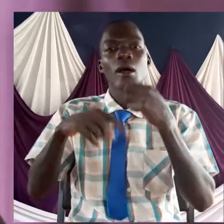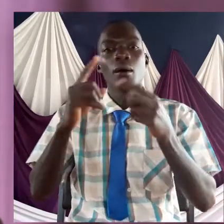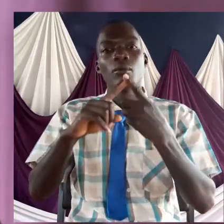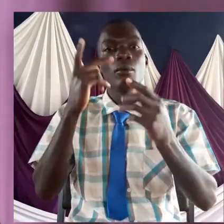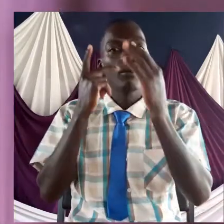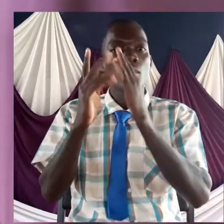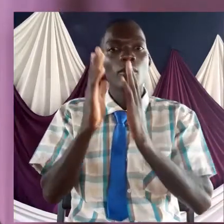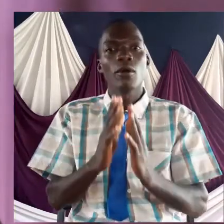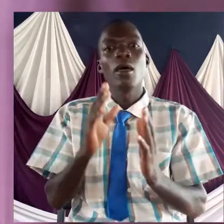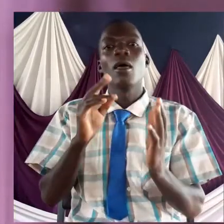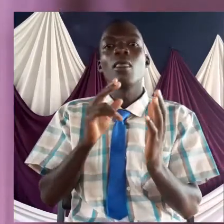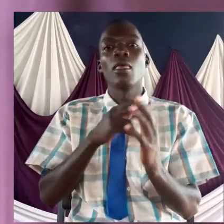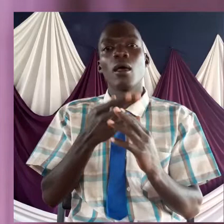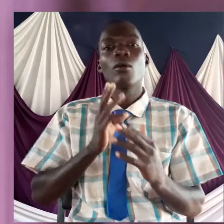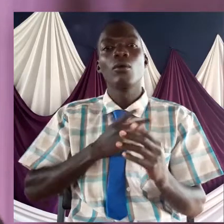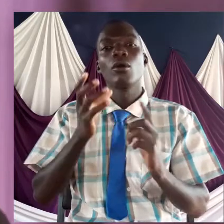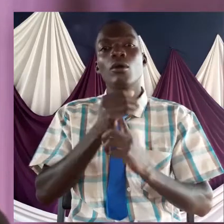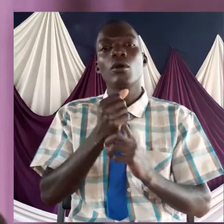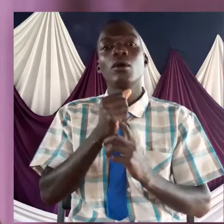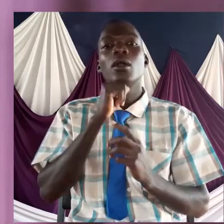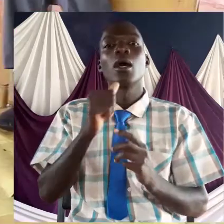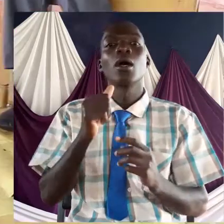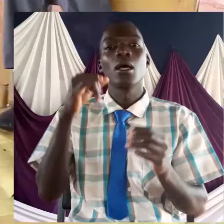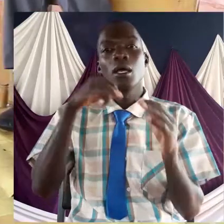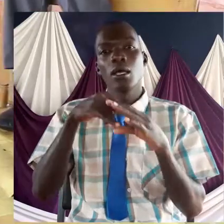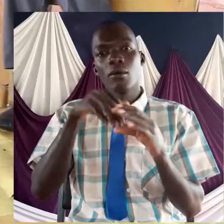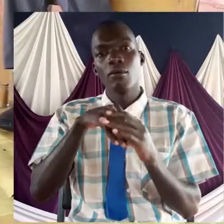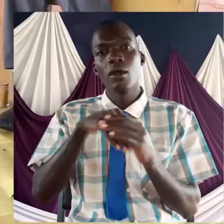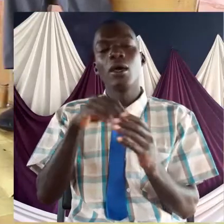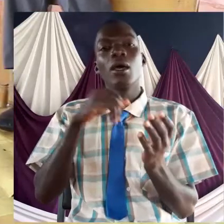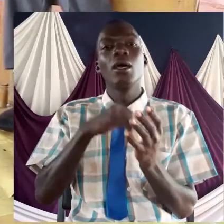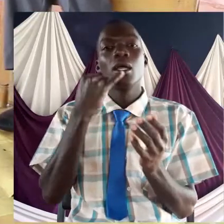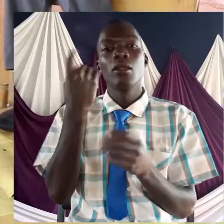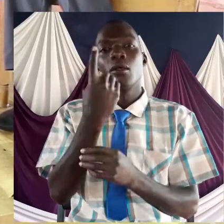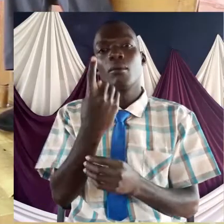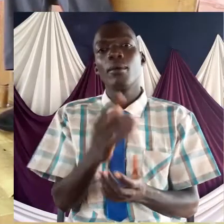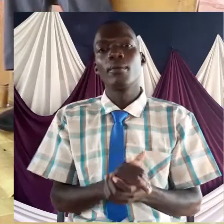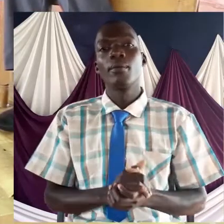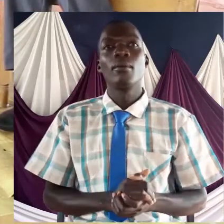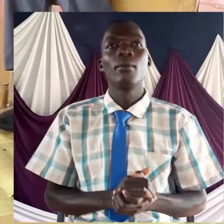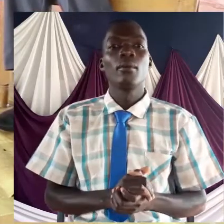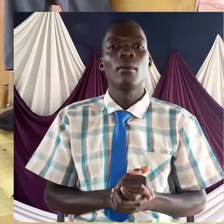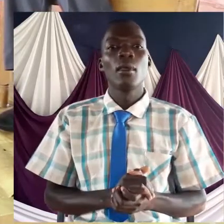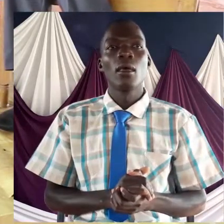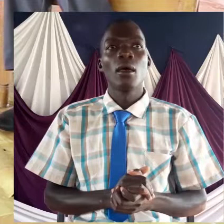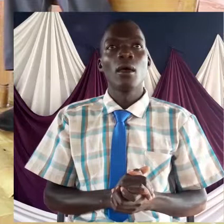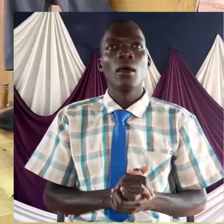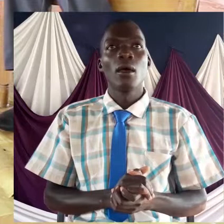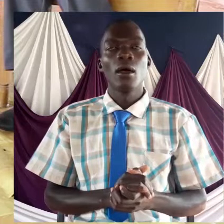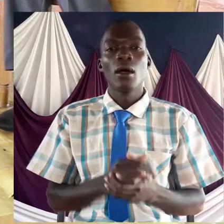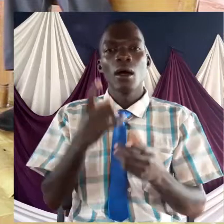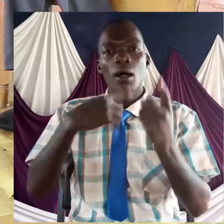prophecy, yes, then we don't have to take them literally. Mm-hmm. They are symbolic. Right. Now, coming to